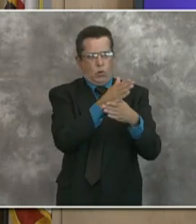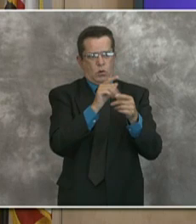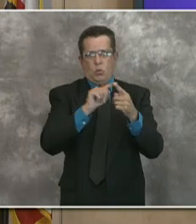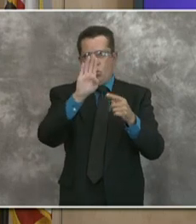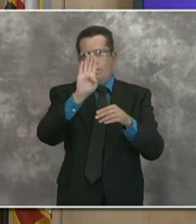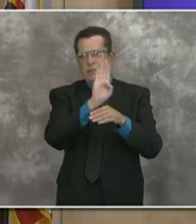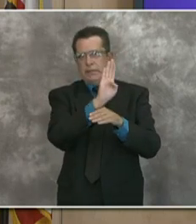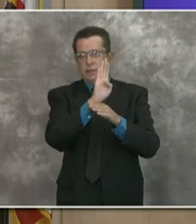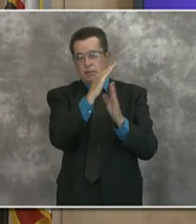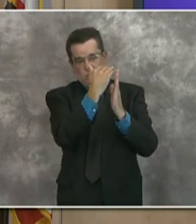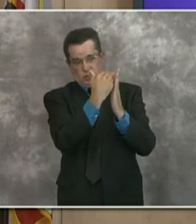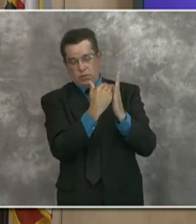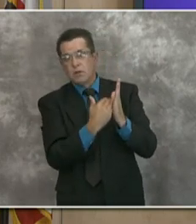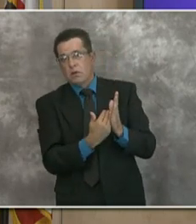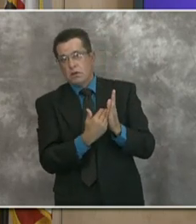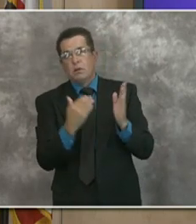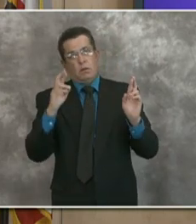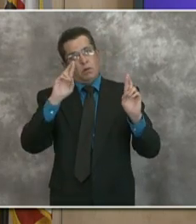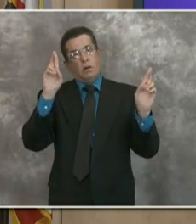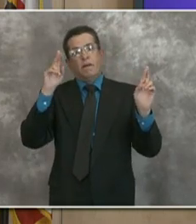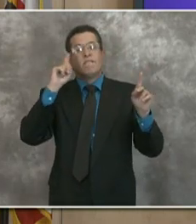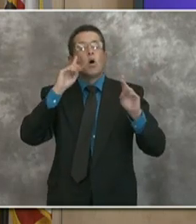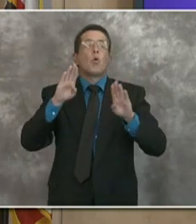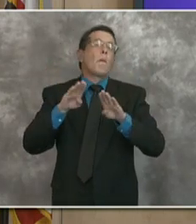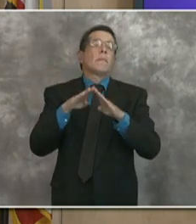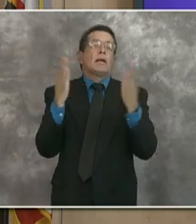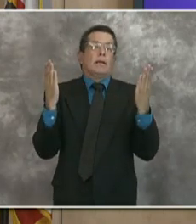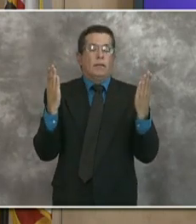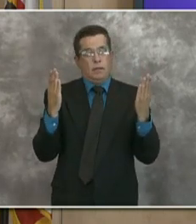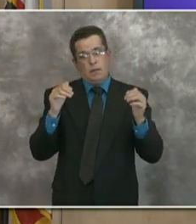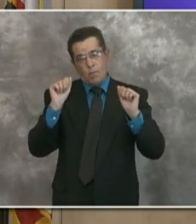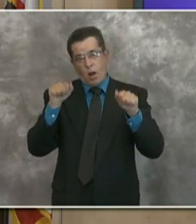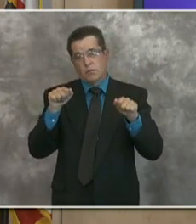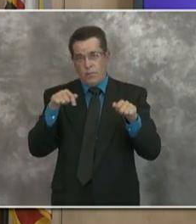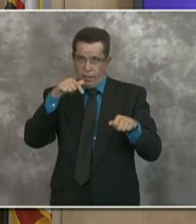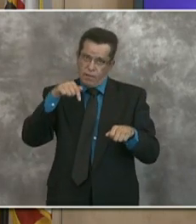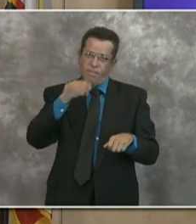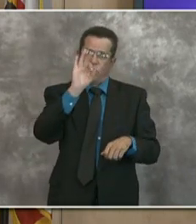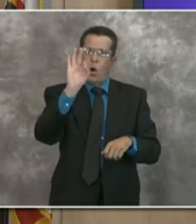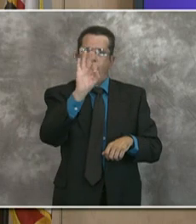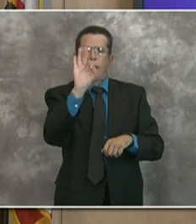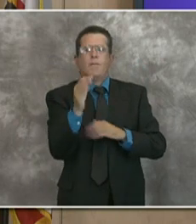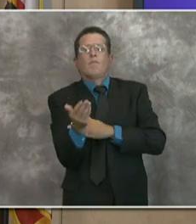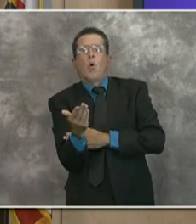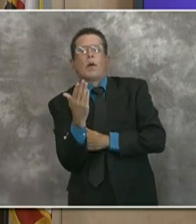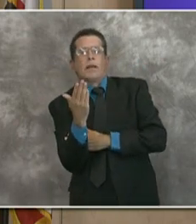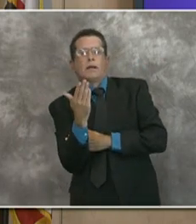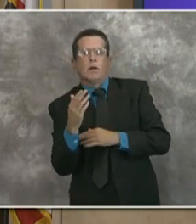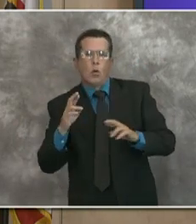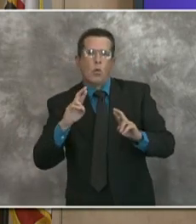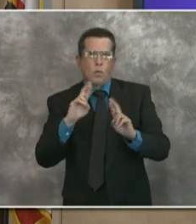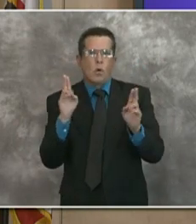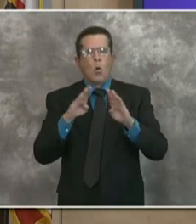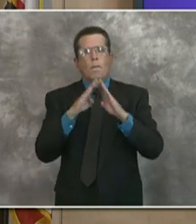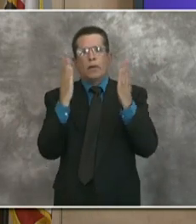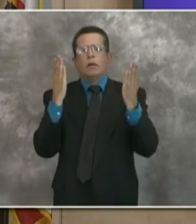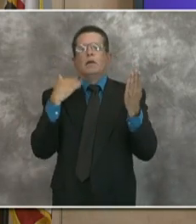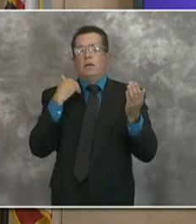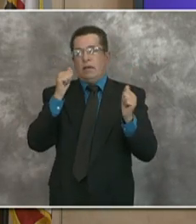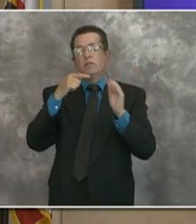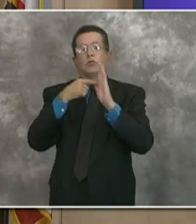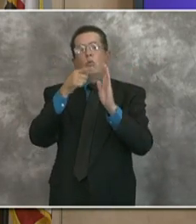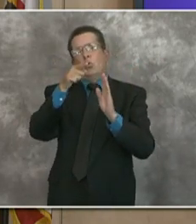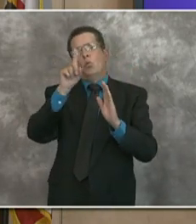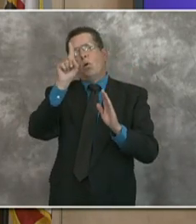business at whatever point you choose to open as early as Friday morning. I'm going to walk you through graphically where you can find